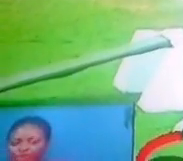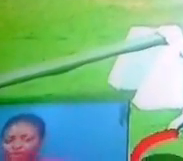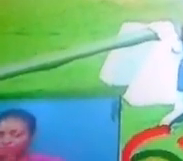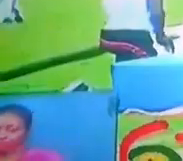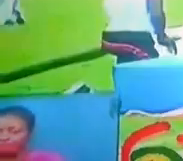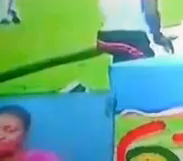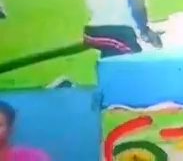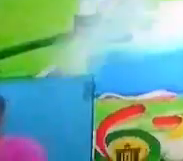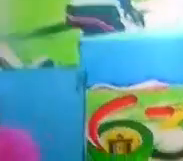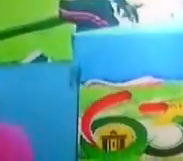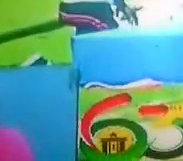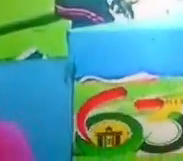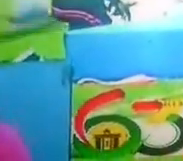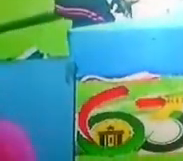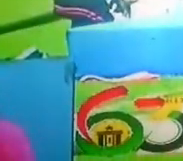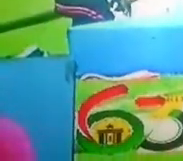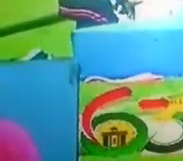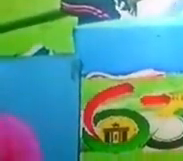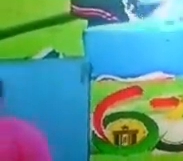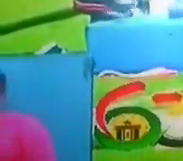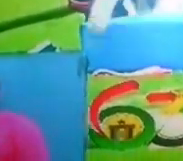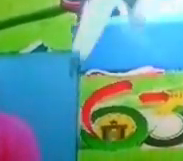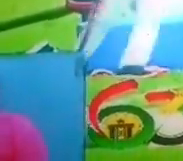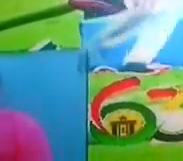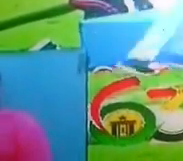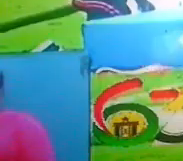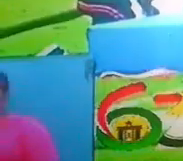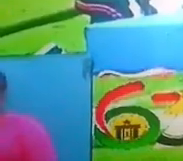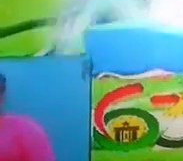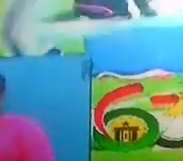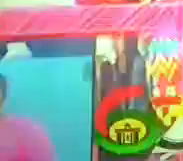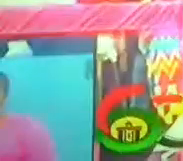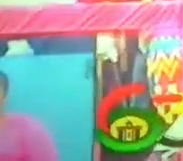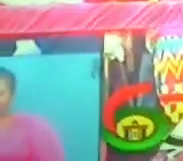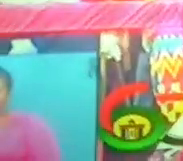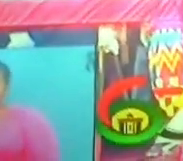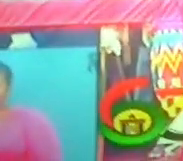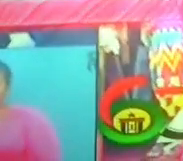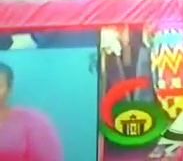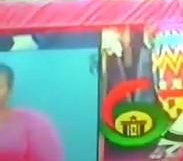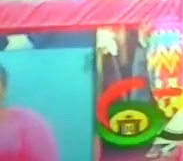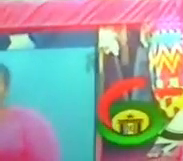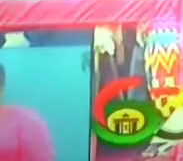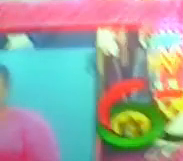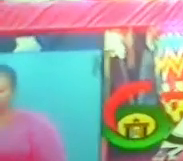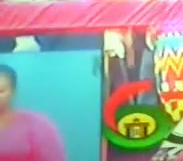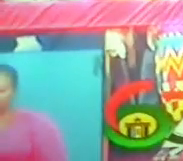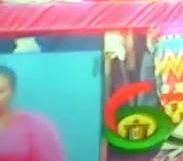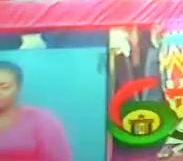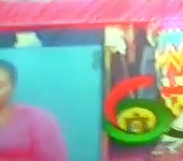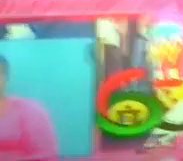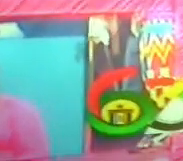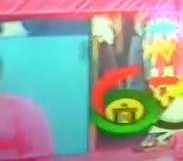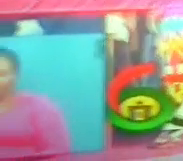Wow. This is just admirable, and you can just hear the crowd appreciate the display, the